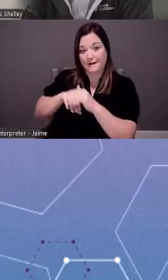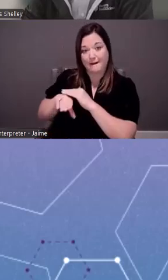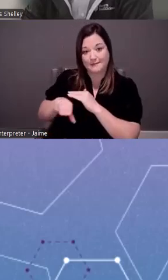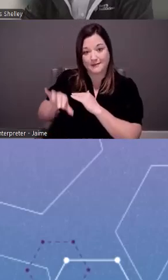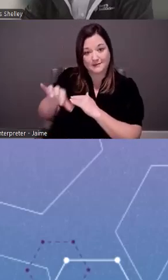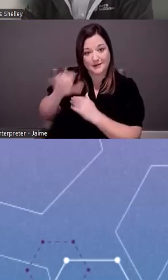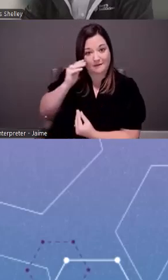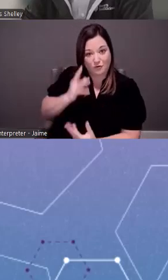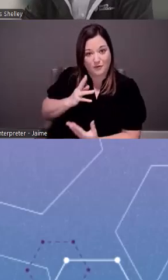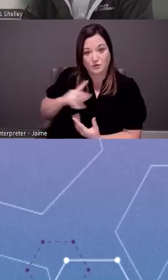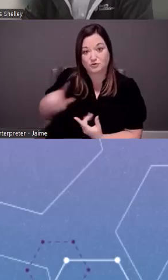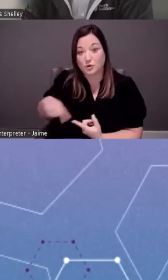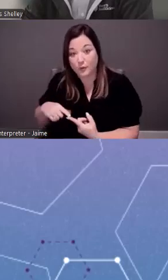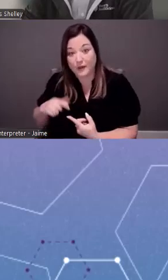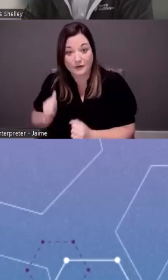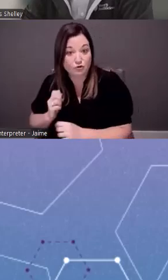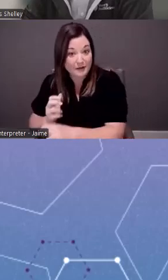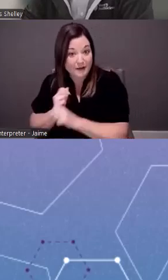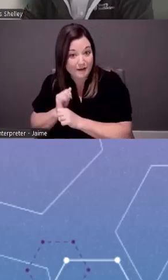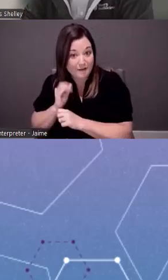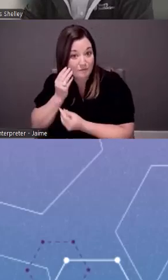had access to it changed.